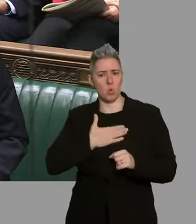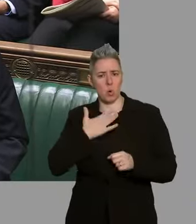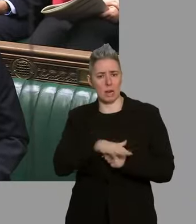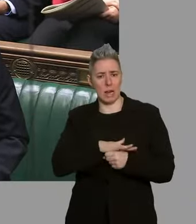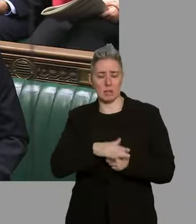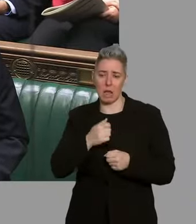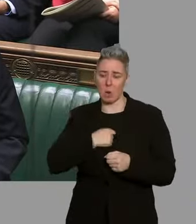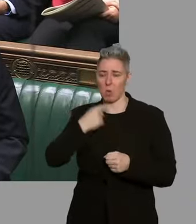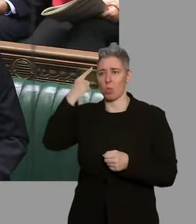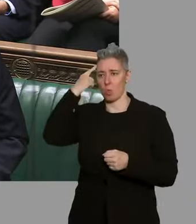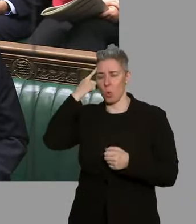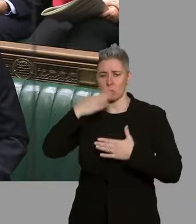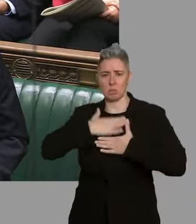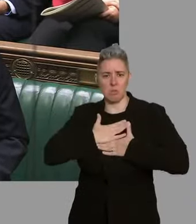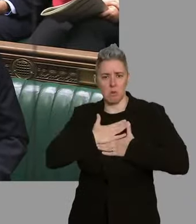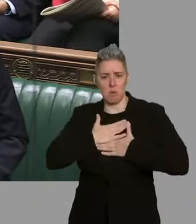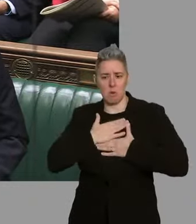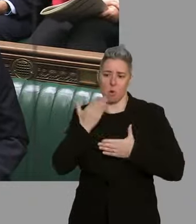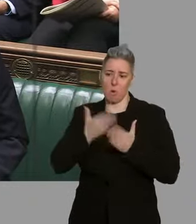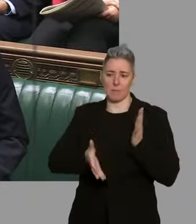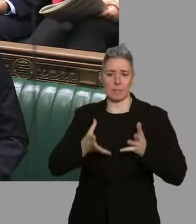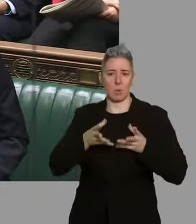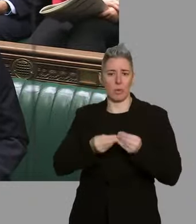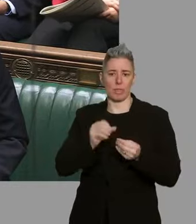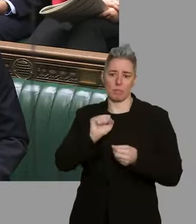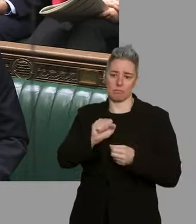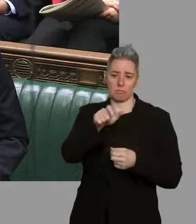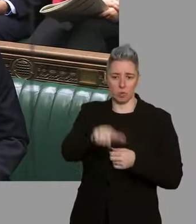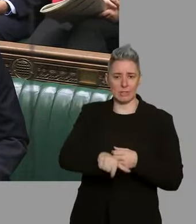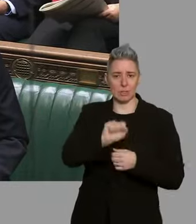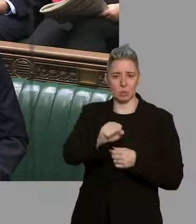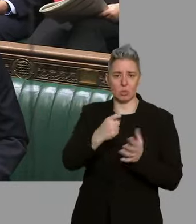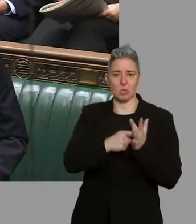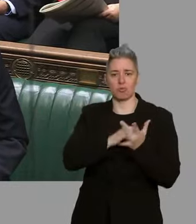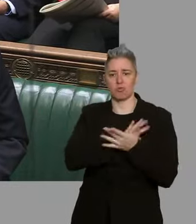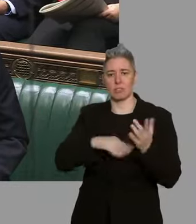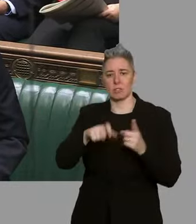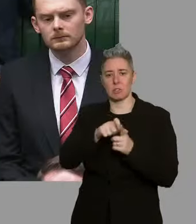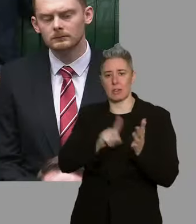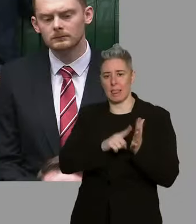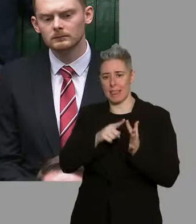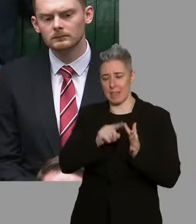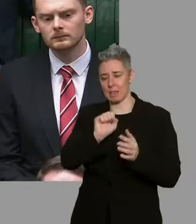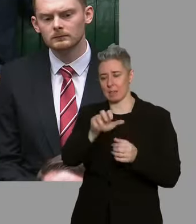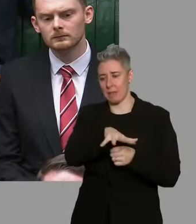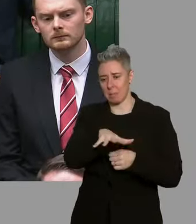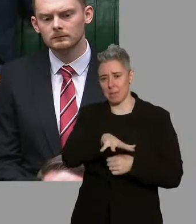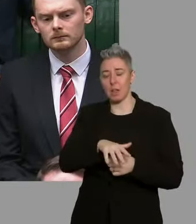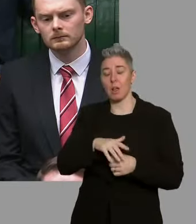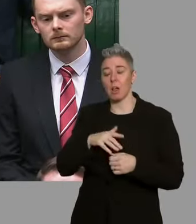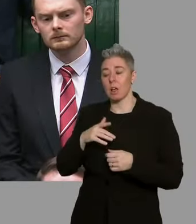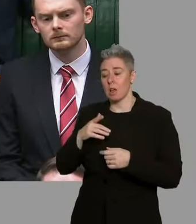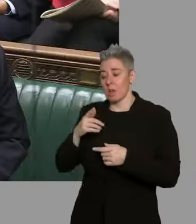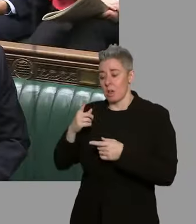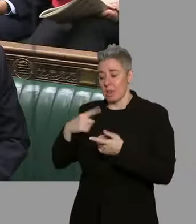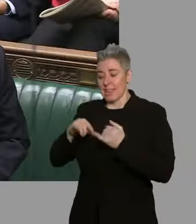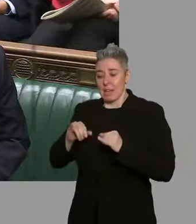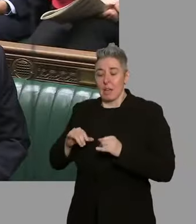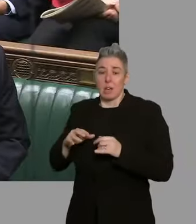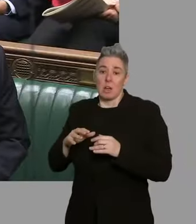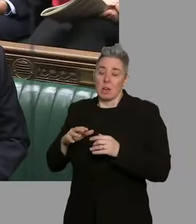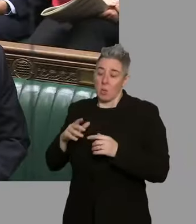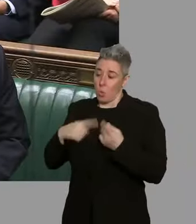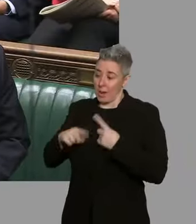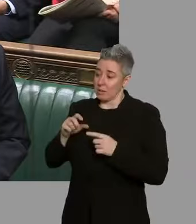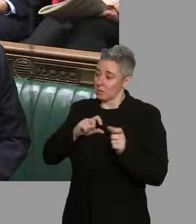his family. The Defence Serious Crime Unit, Mr. Speaker, continue to appeal for new evidence in this case, and I will make sure that he has a meeting